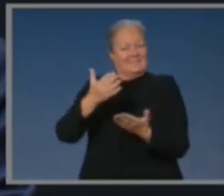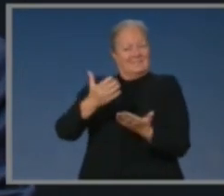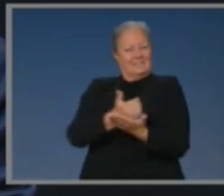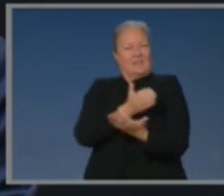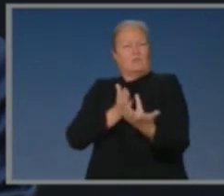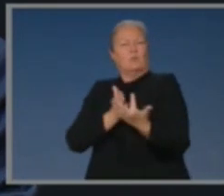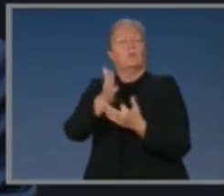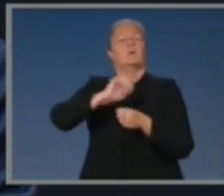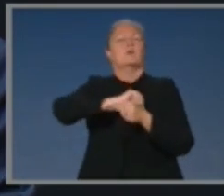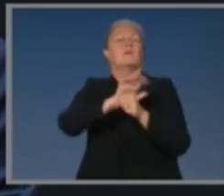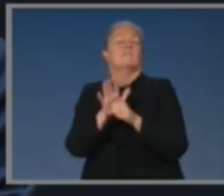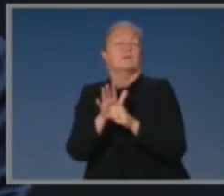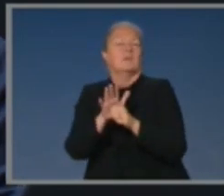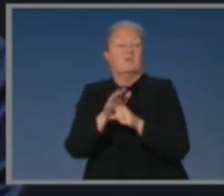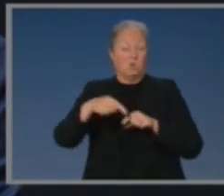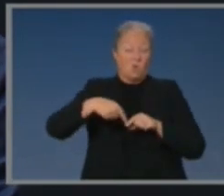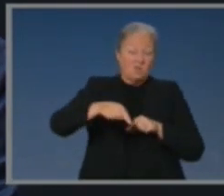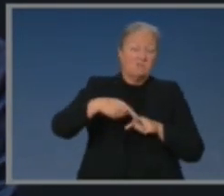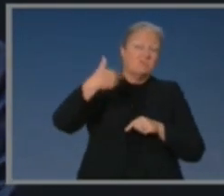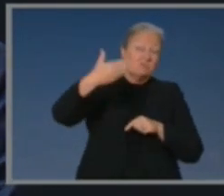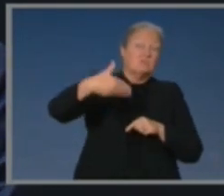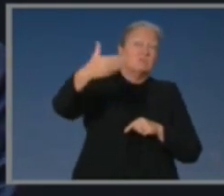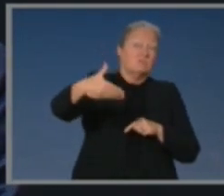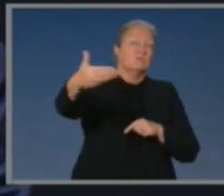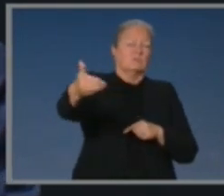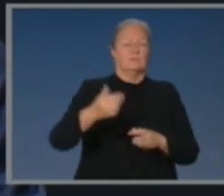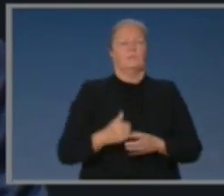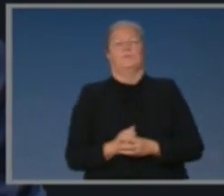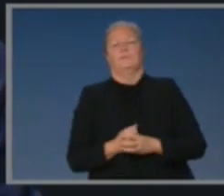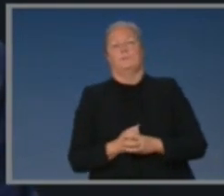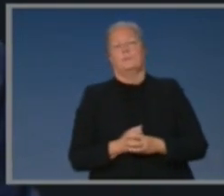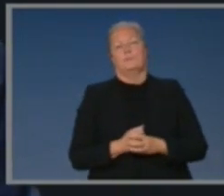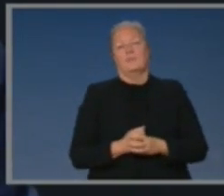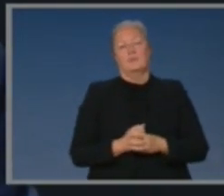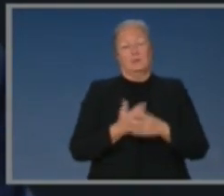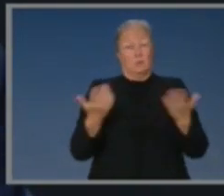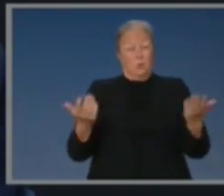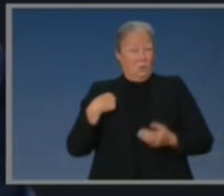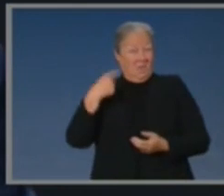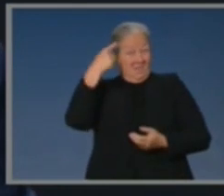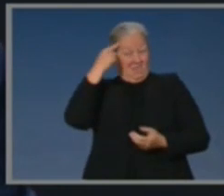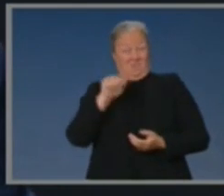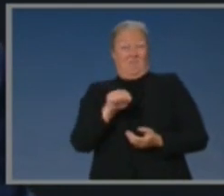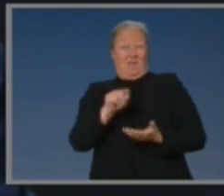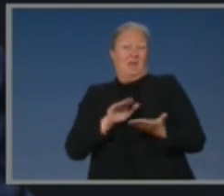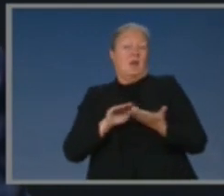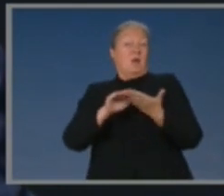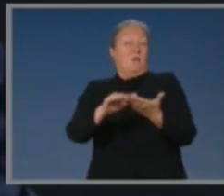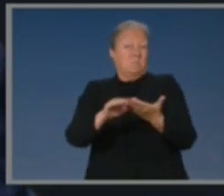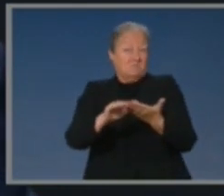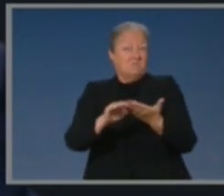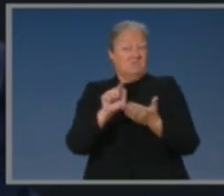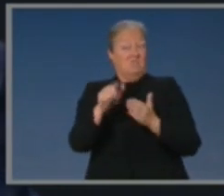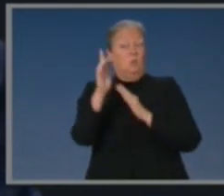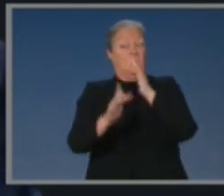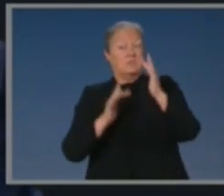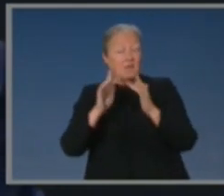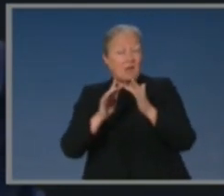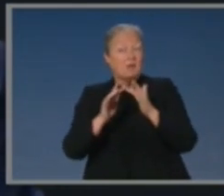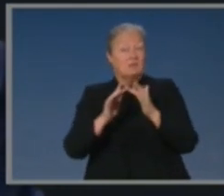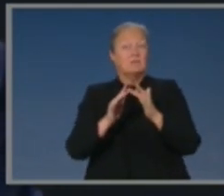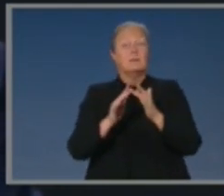the weeks and months that follow. So that is something that we think will be a very important tool for all businesses, large and